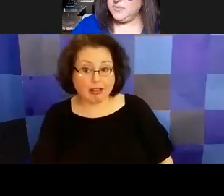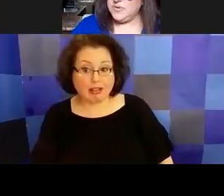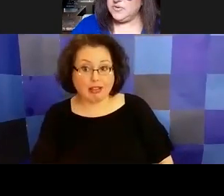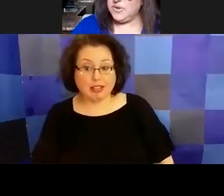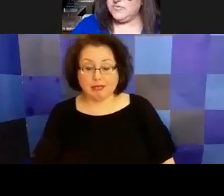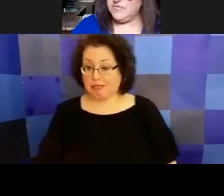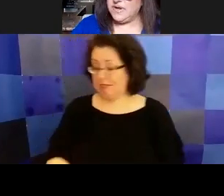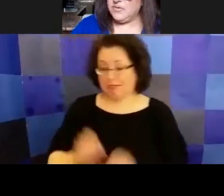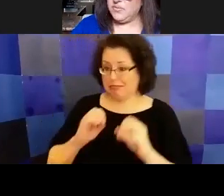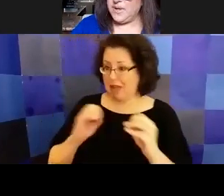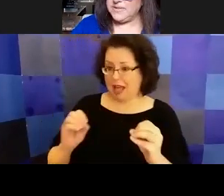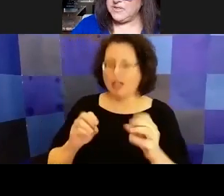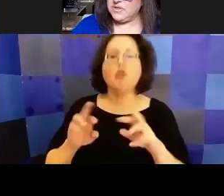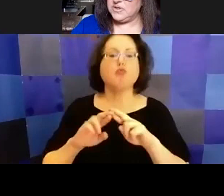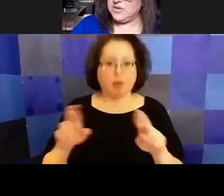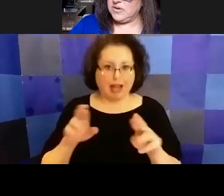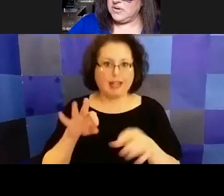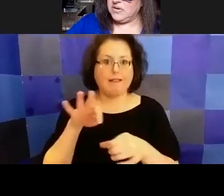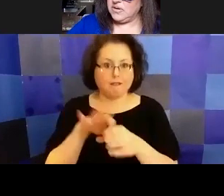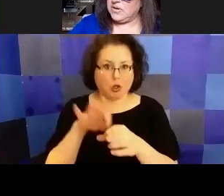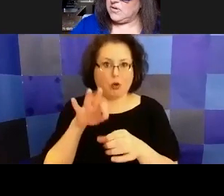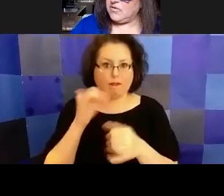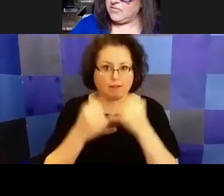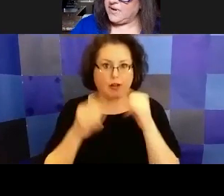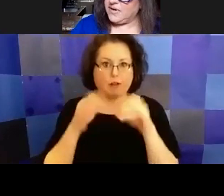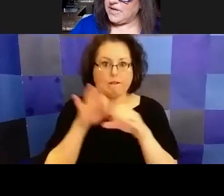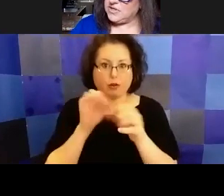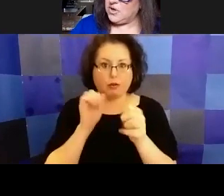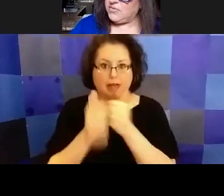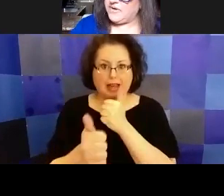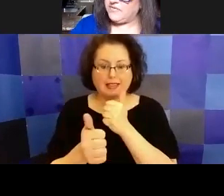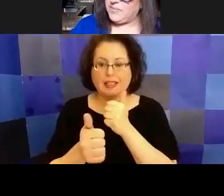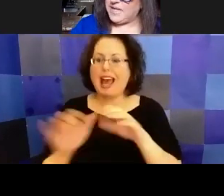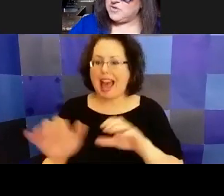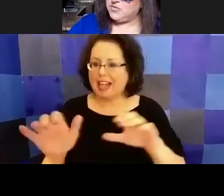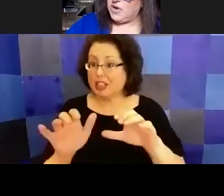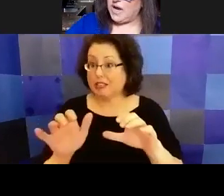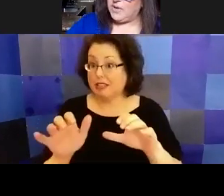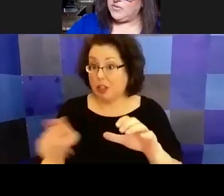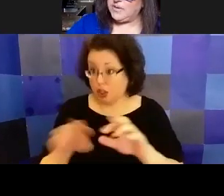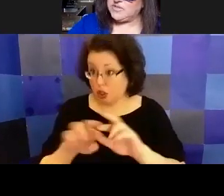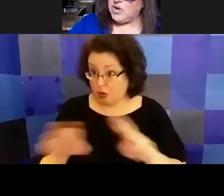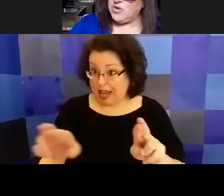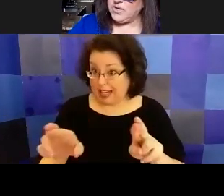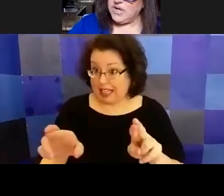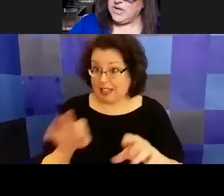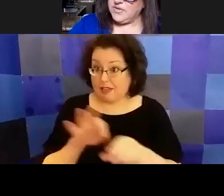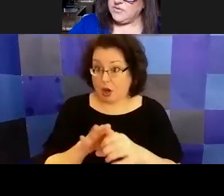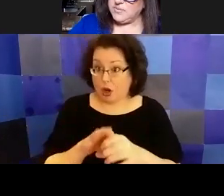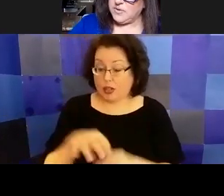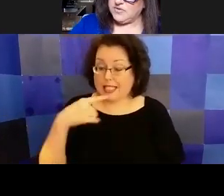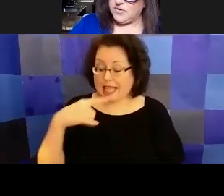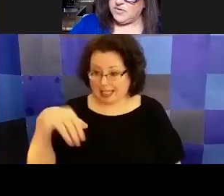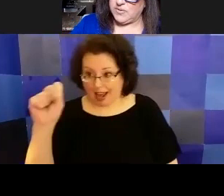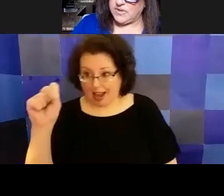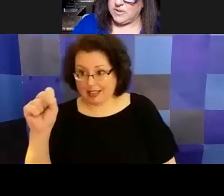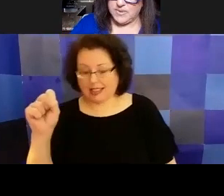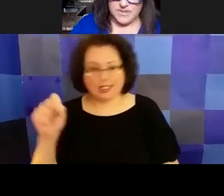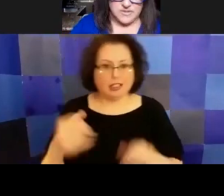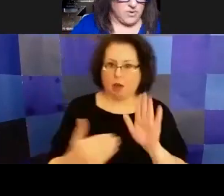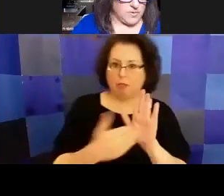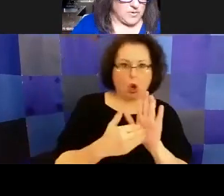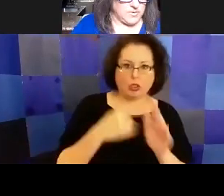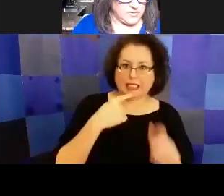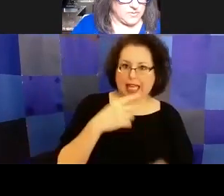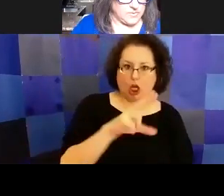Seeing none, the bills are ready for final passage or final action. All in favor of the passage will vote aye when their name is called. Those opposed will vote no. Will the clerk